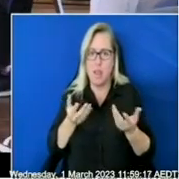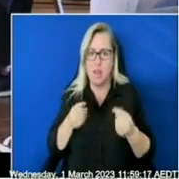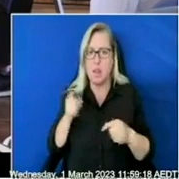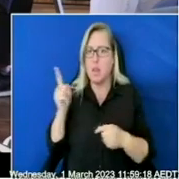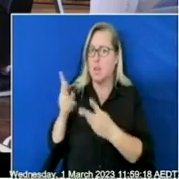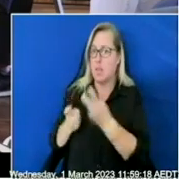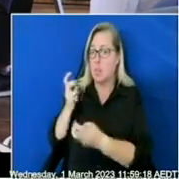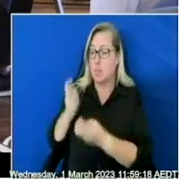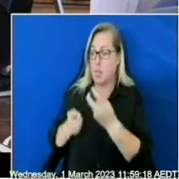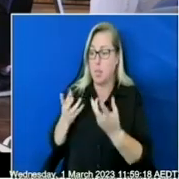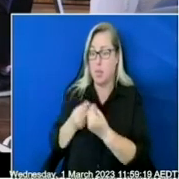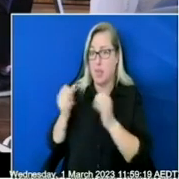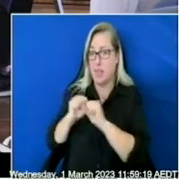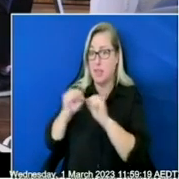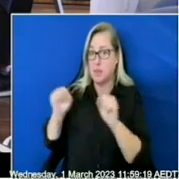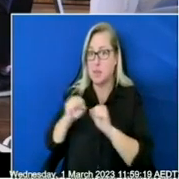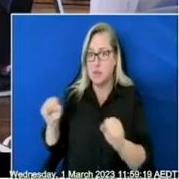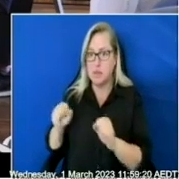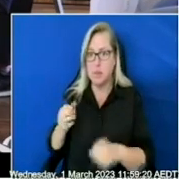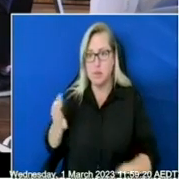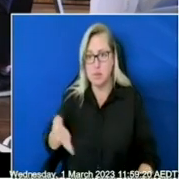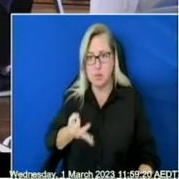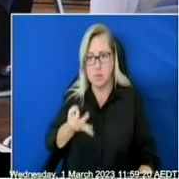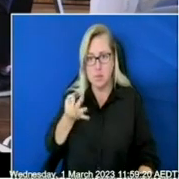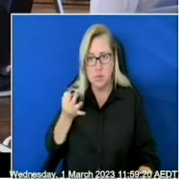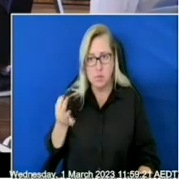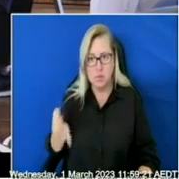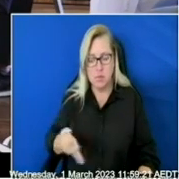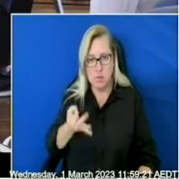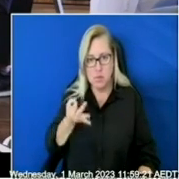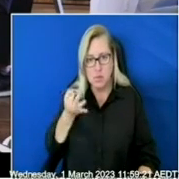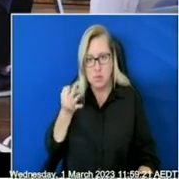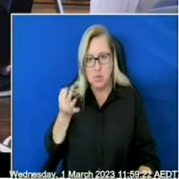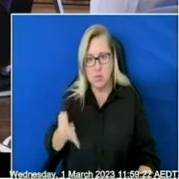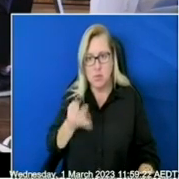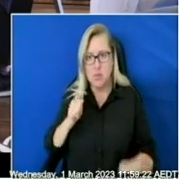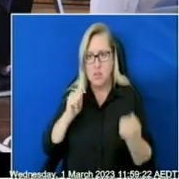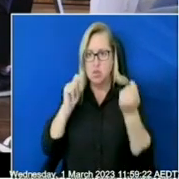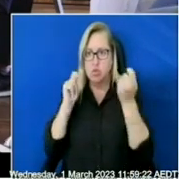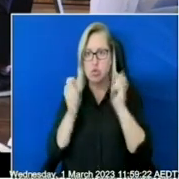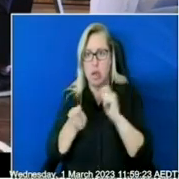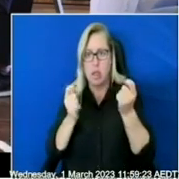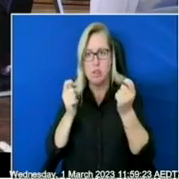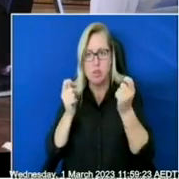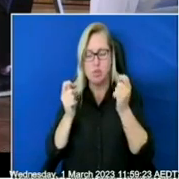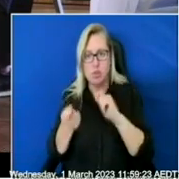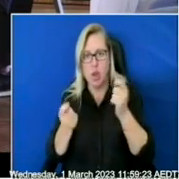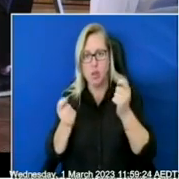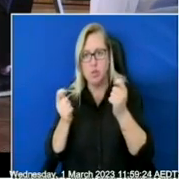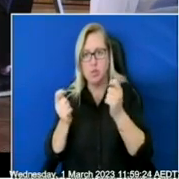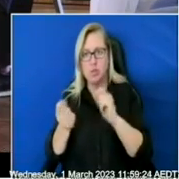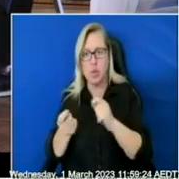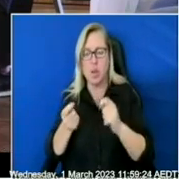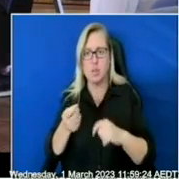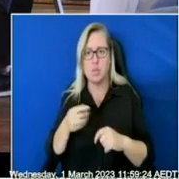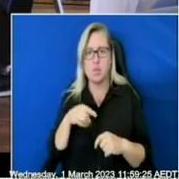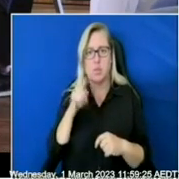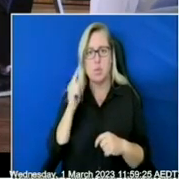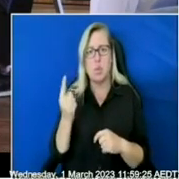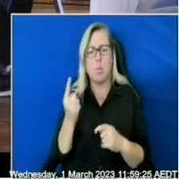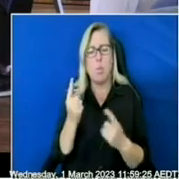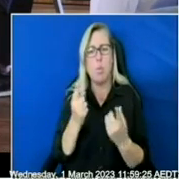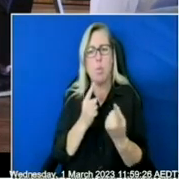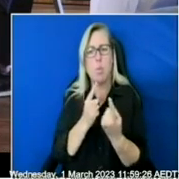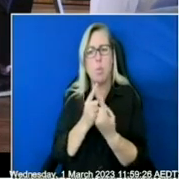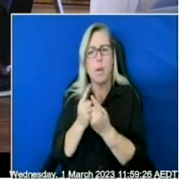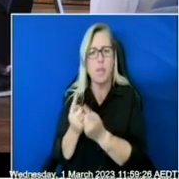to change. It's just, you just know, cut it off your legs. But the one thing that's, you know, we have to grapple with